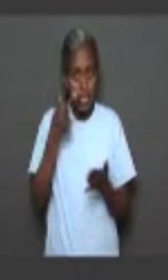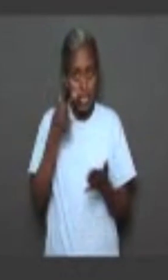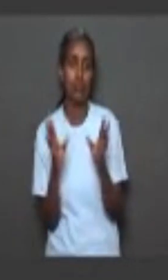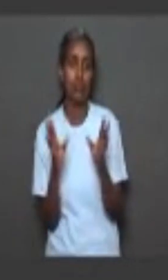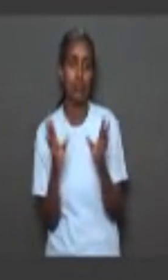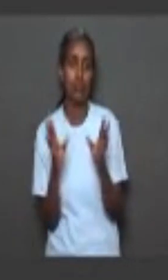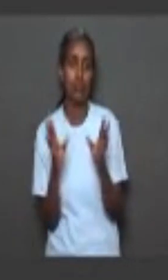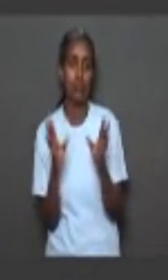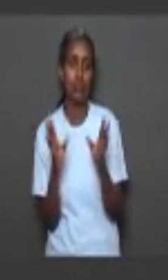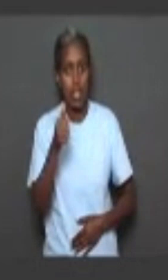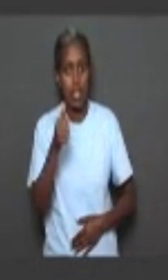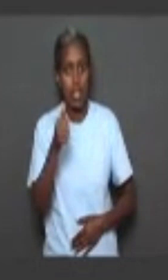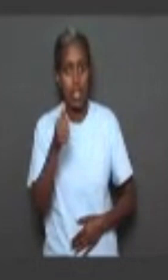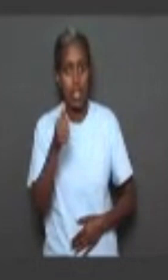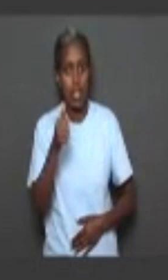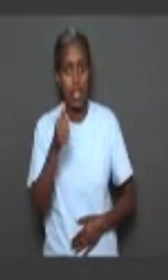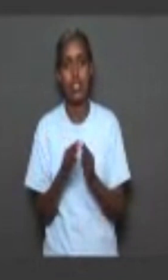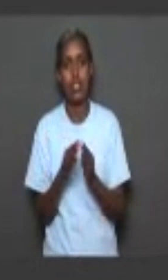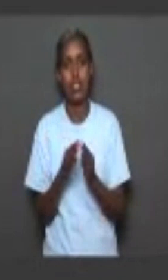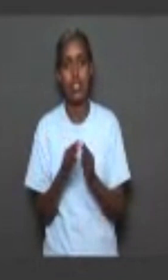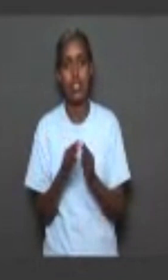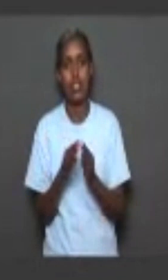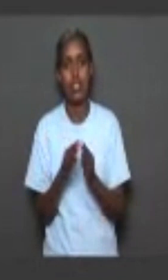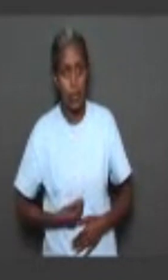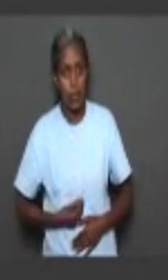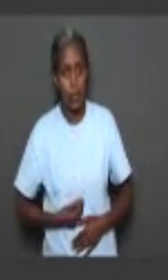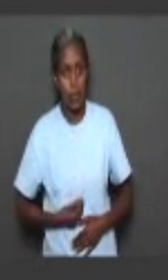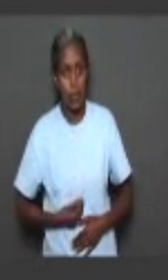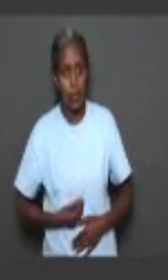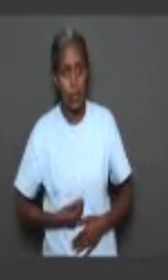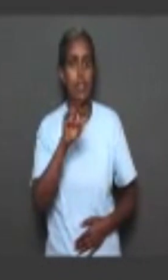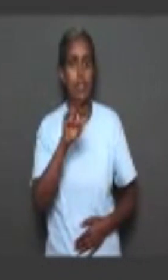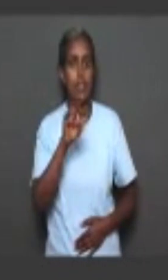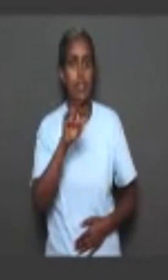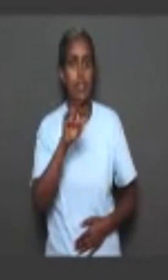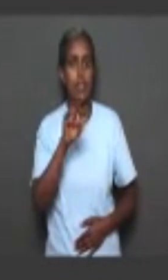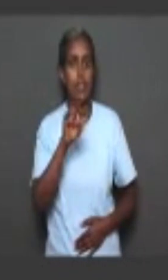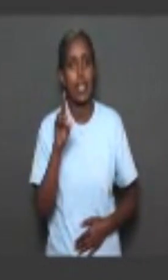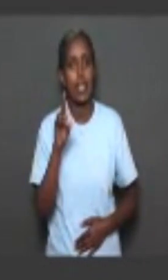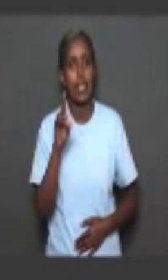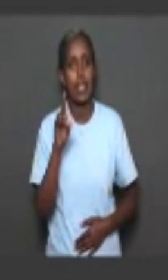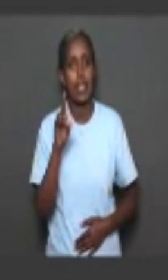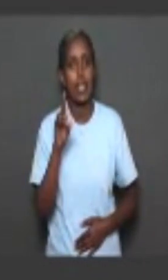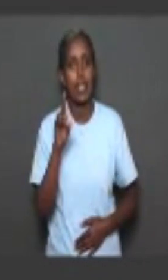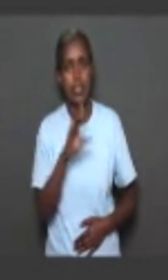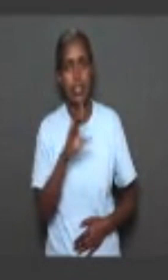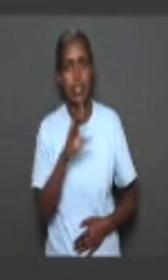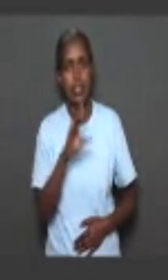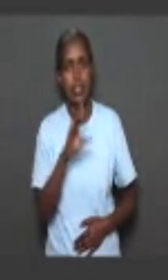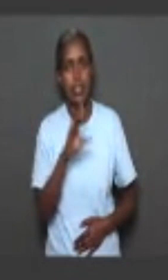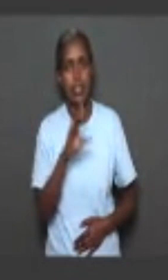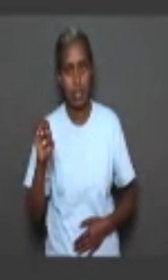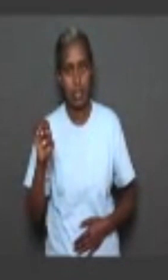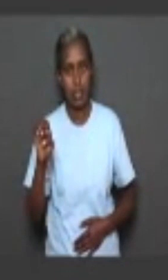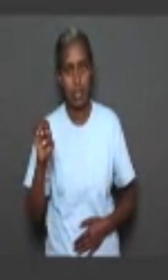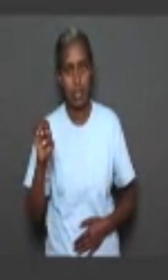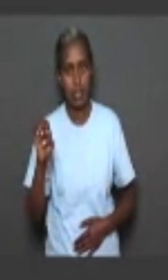A is the set of elements C, D, and E.